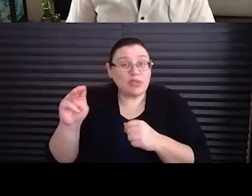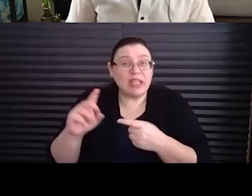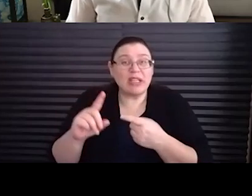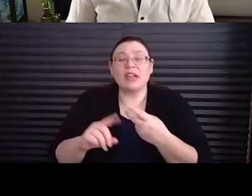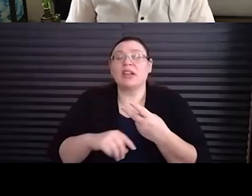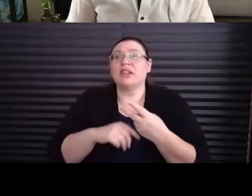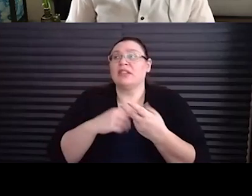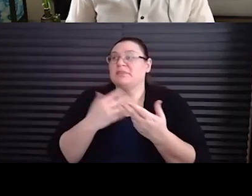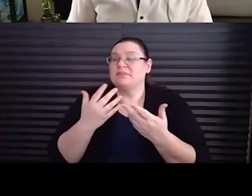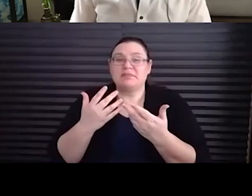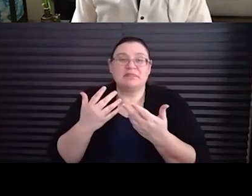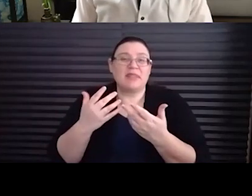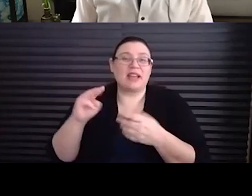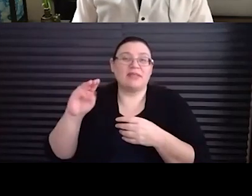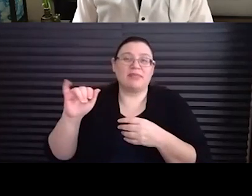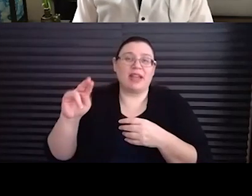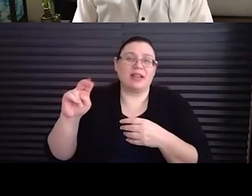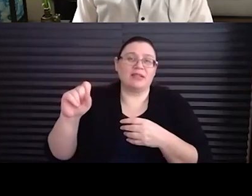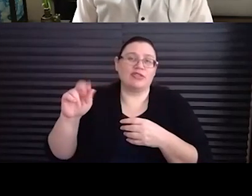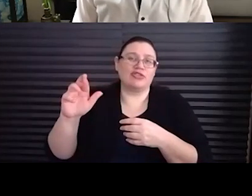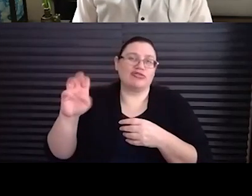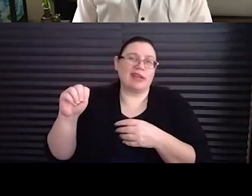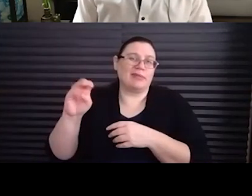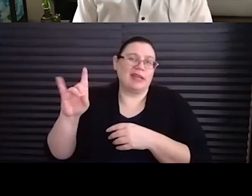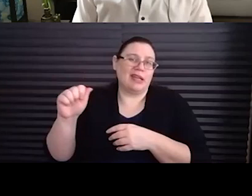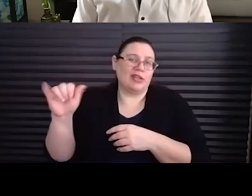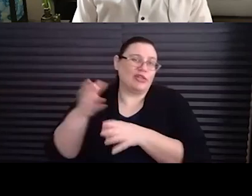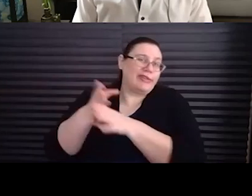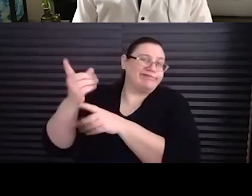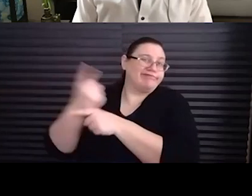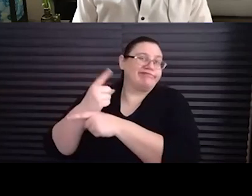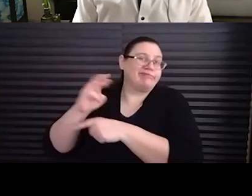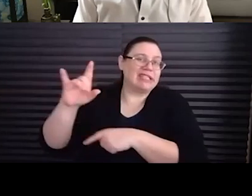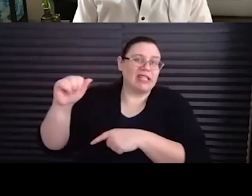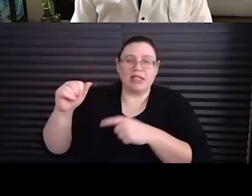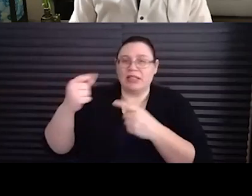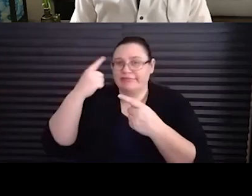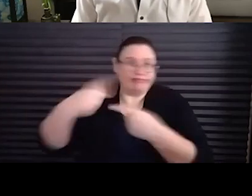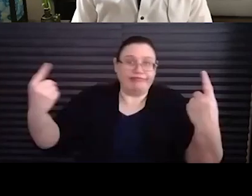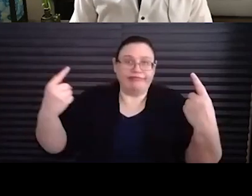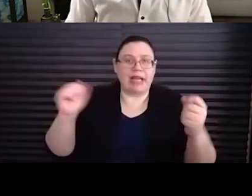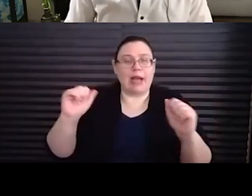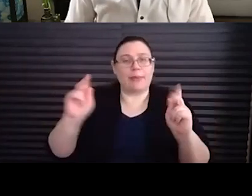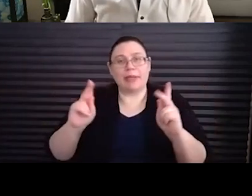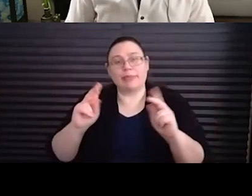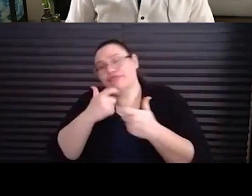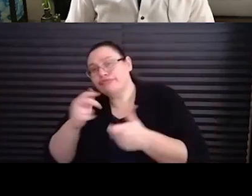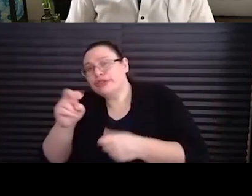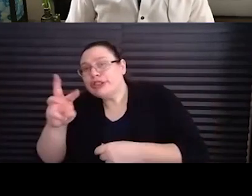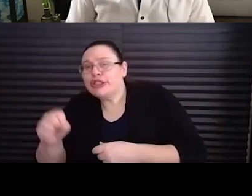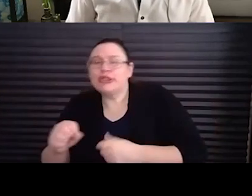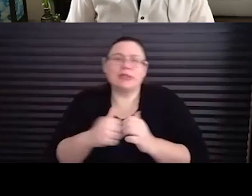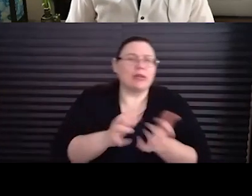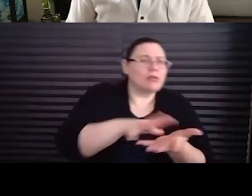just, mainstream media as well, is there's just big divisiveness in terms of how people are ingesting news and how people are taking that